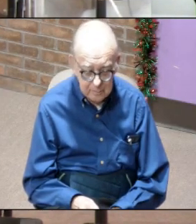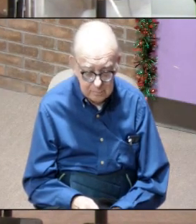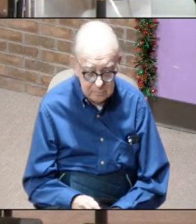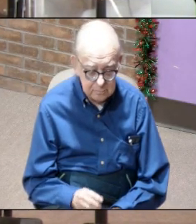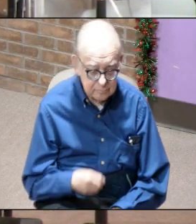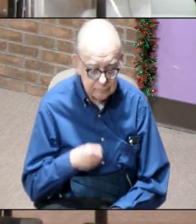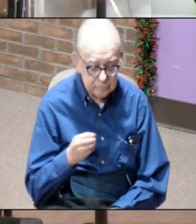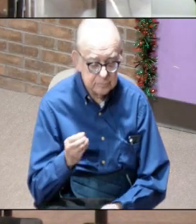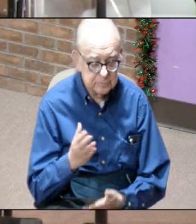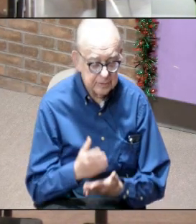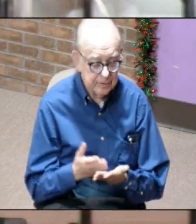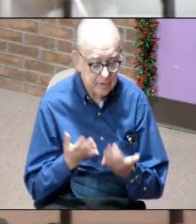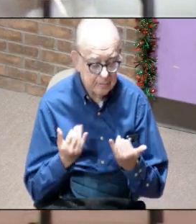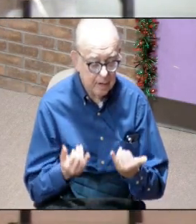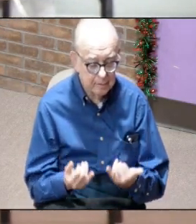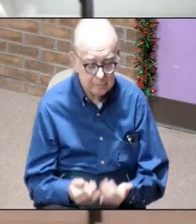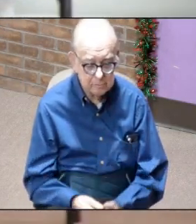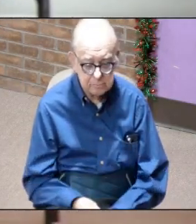I'll give you some right now.